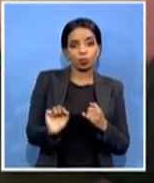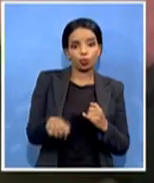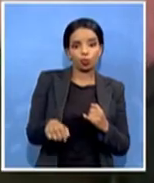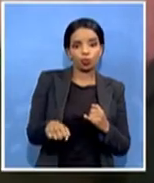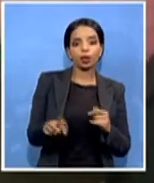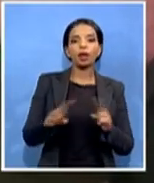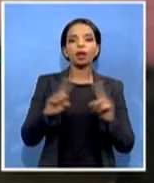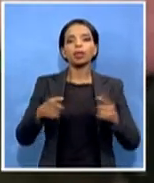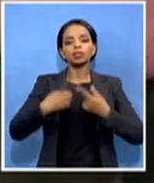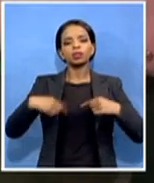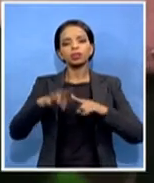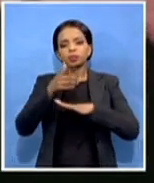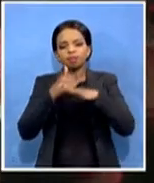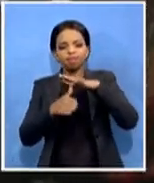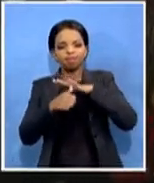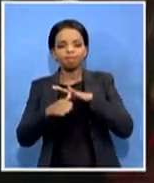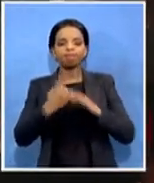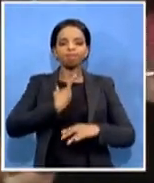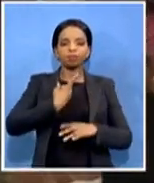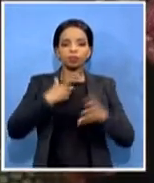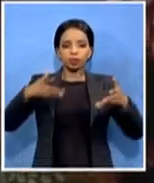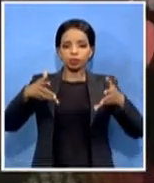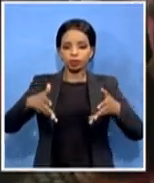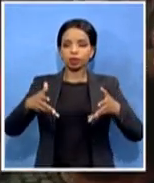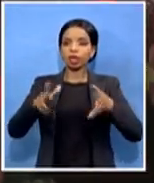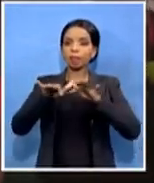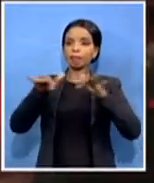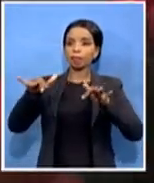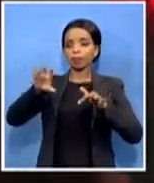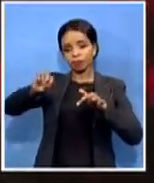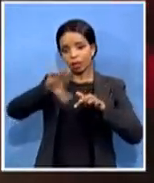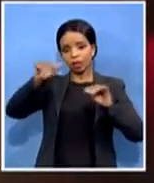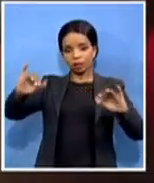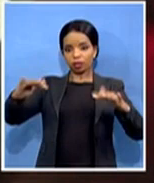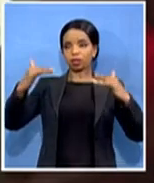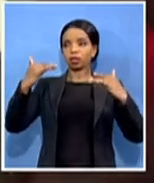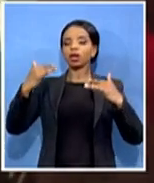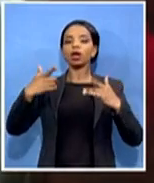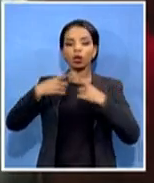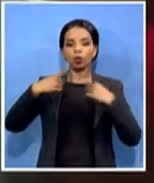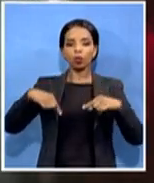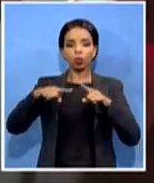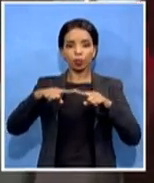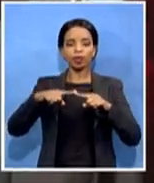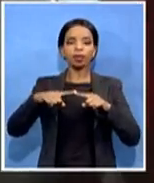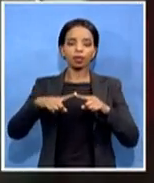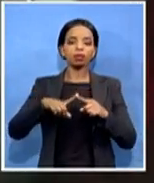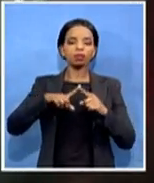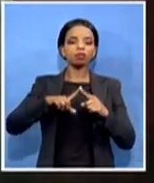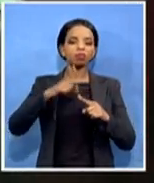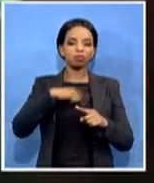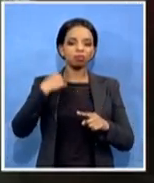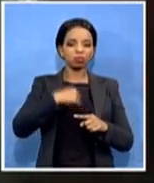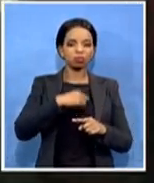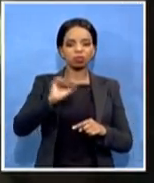look, we are going to ride what we believe maybe might have not been, it's actually a mistake, and then